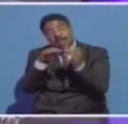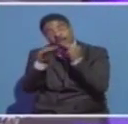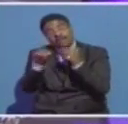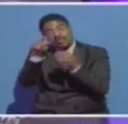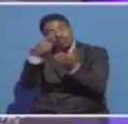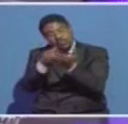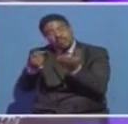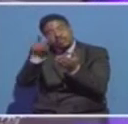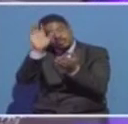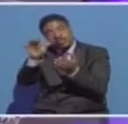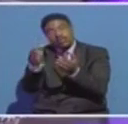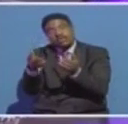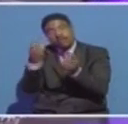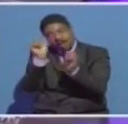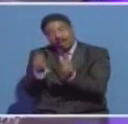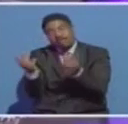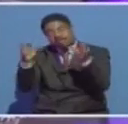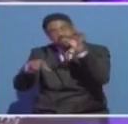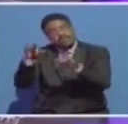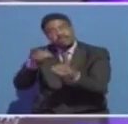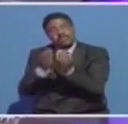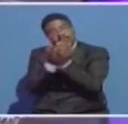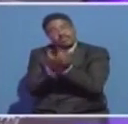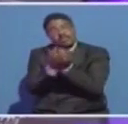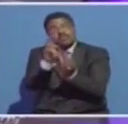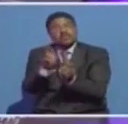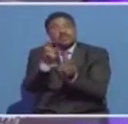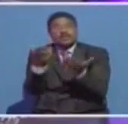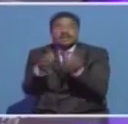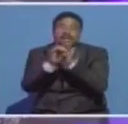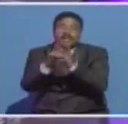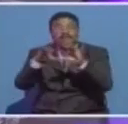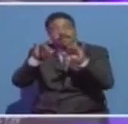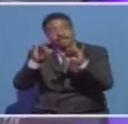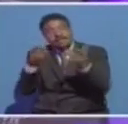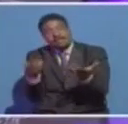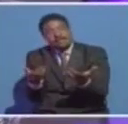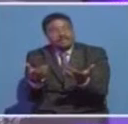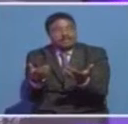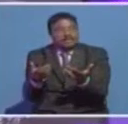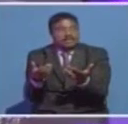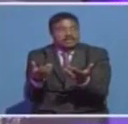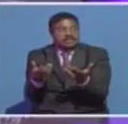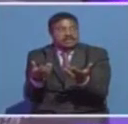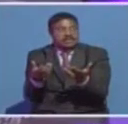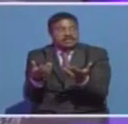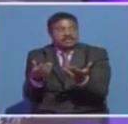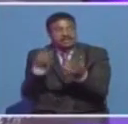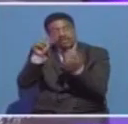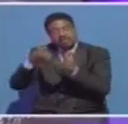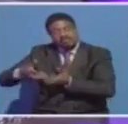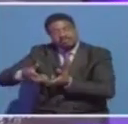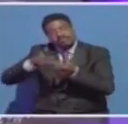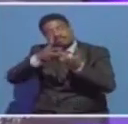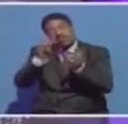goods and, you know, things like milli-meal. If they're crossing from one point to another, they need to carry milli-meal, they need to